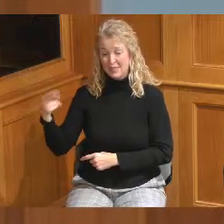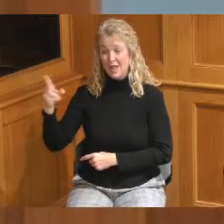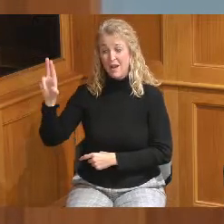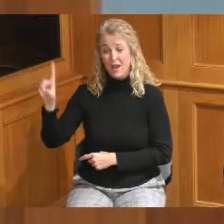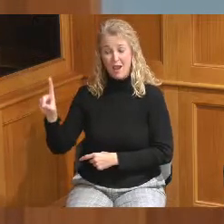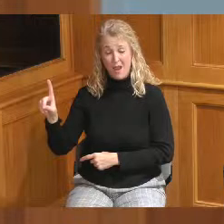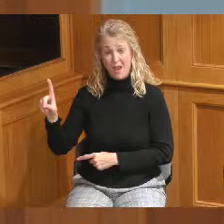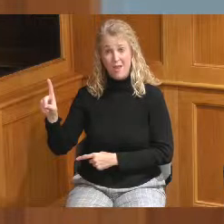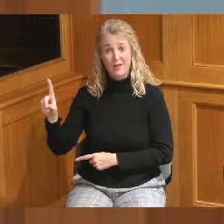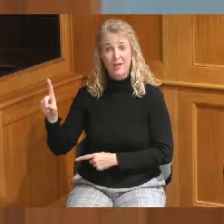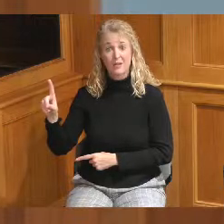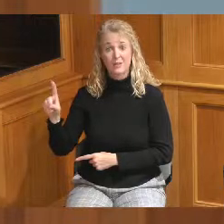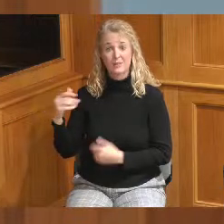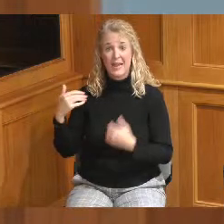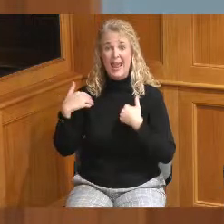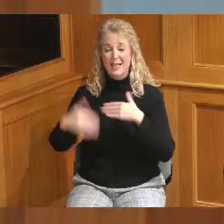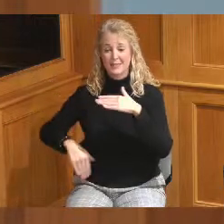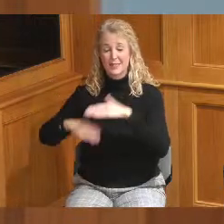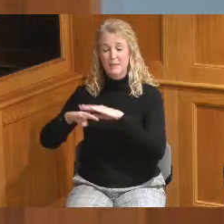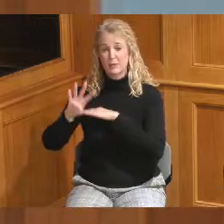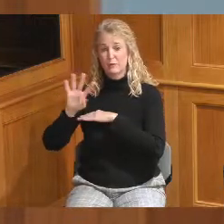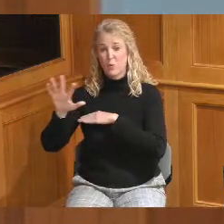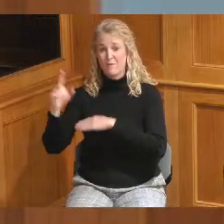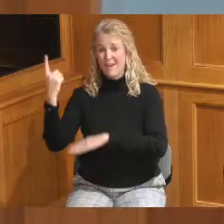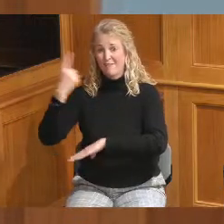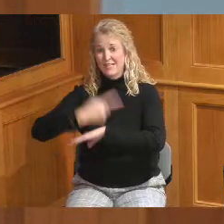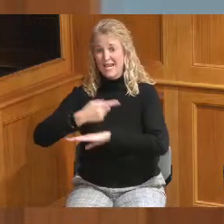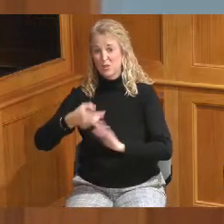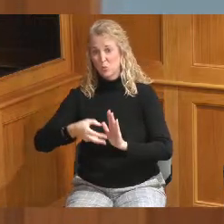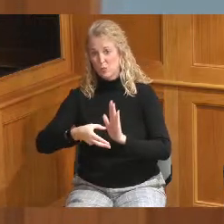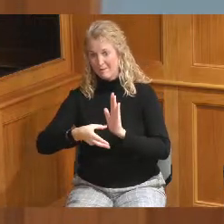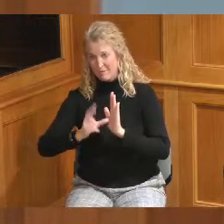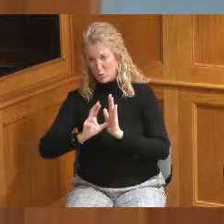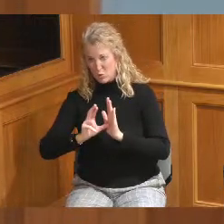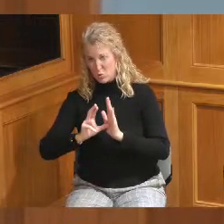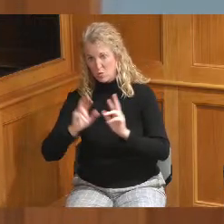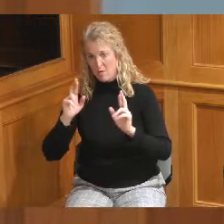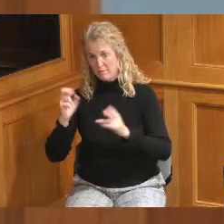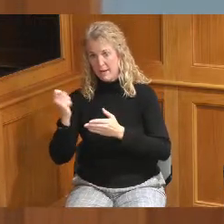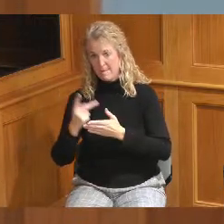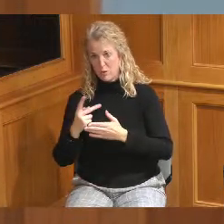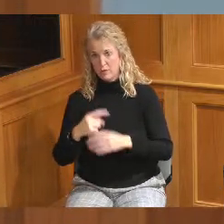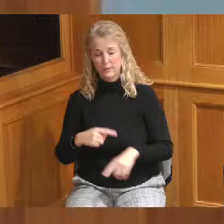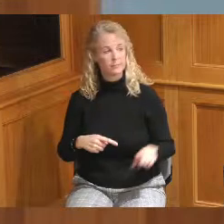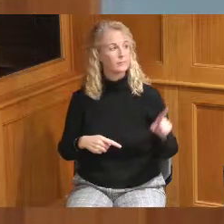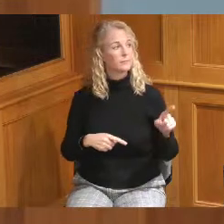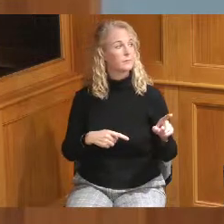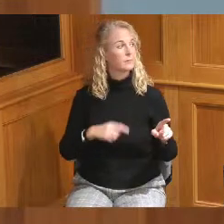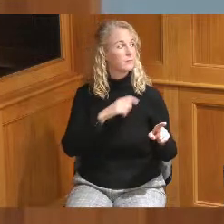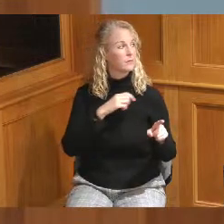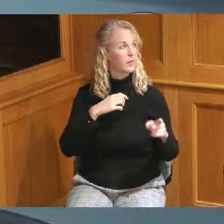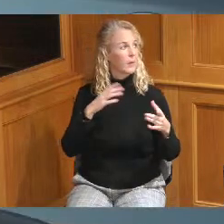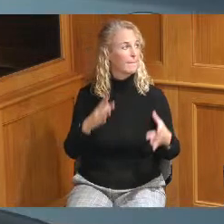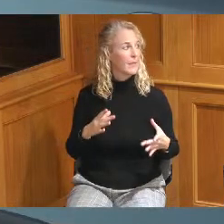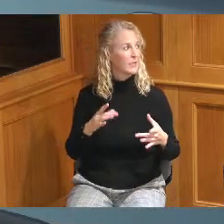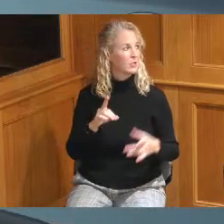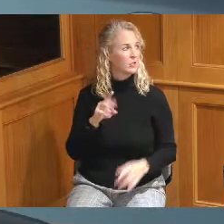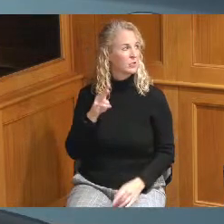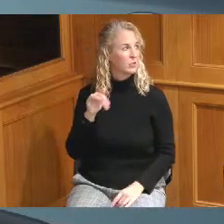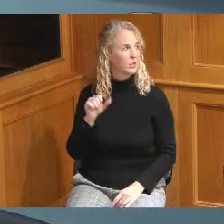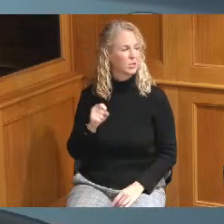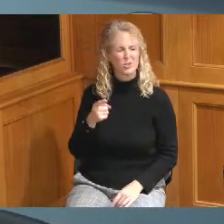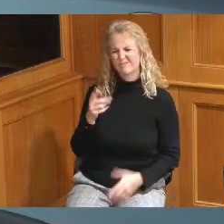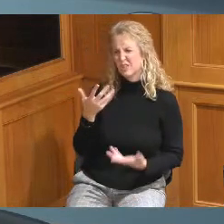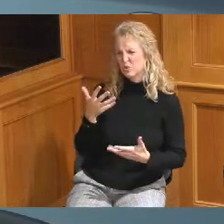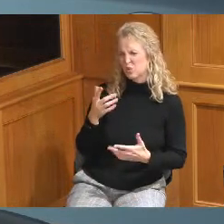will have 45 days to review those plans. Commissioner Dumas, you were about to say? She sort